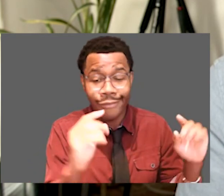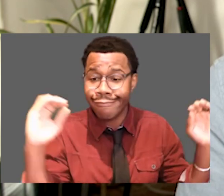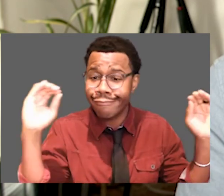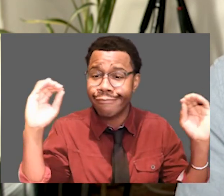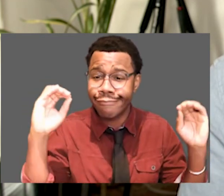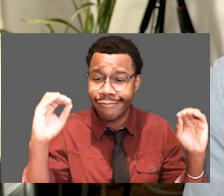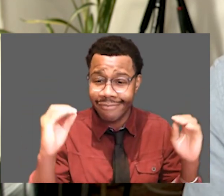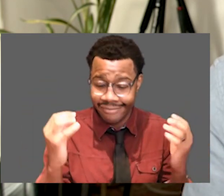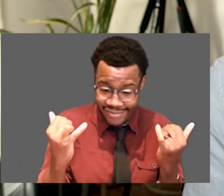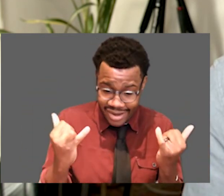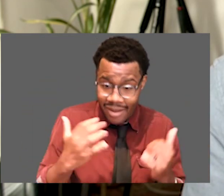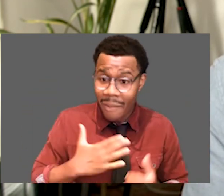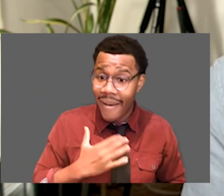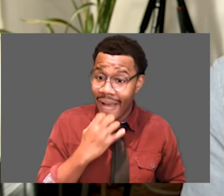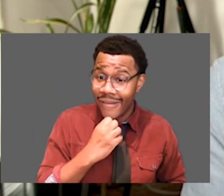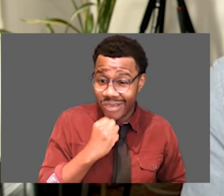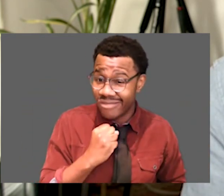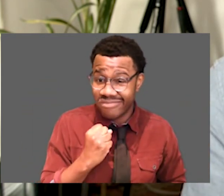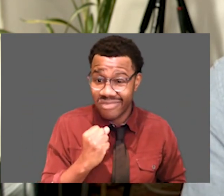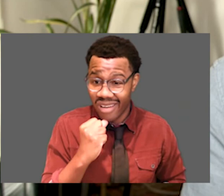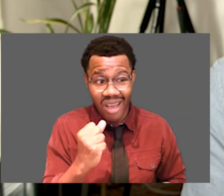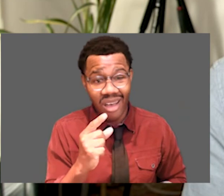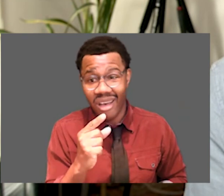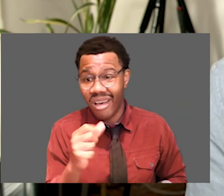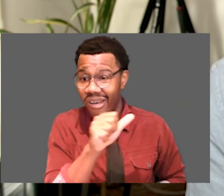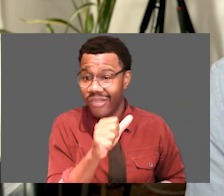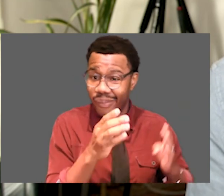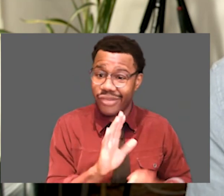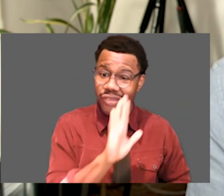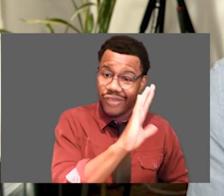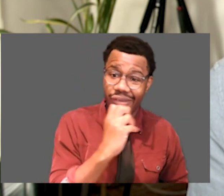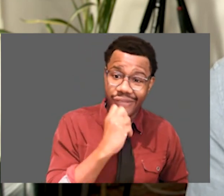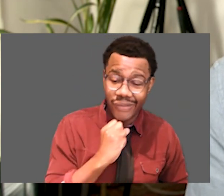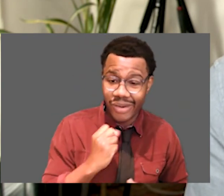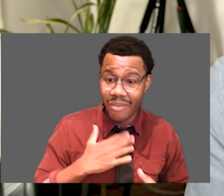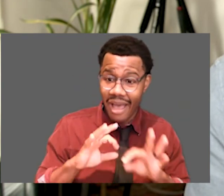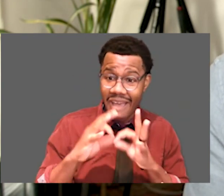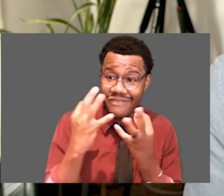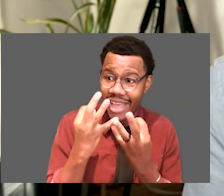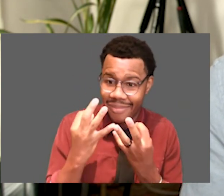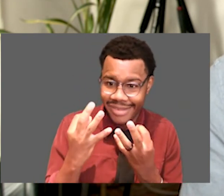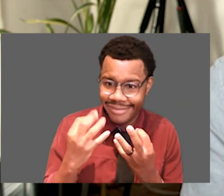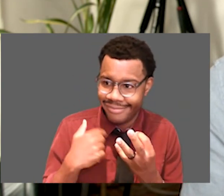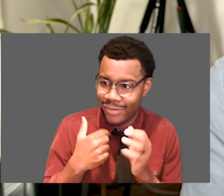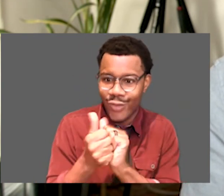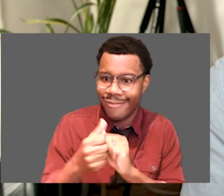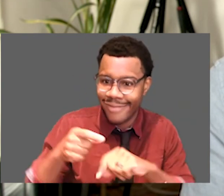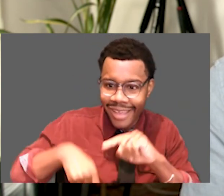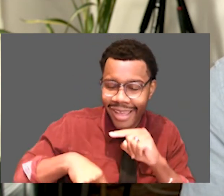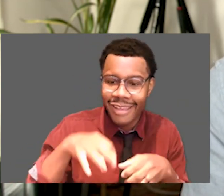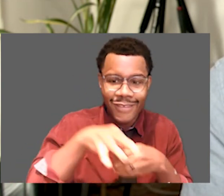another person's underwear. I'm ripped from my family. I can't vote, can't rent. I can't be a full